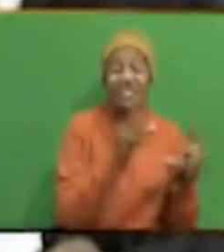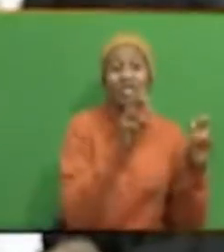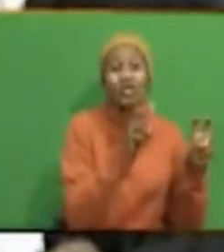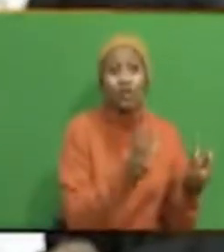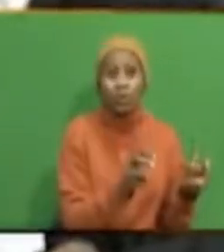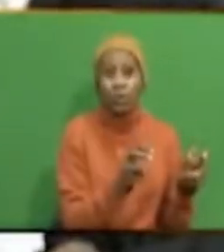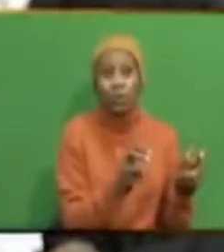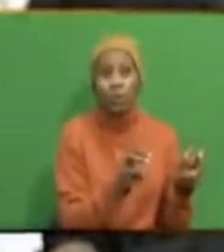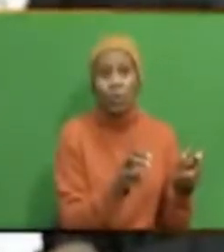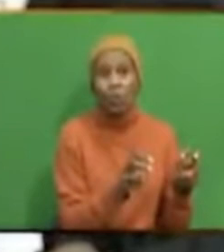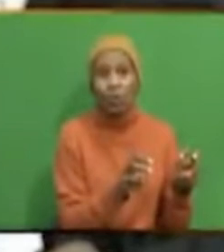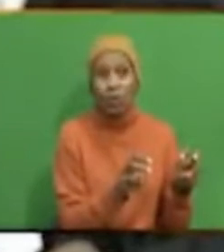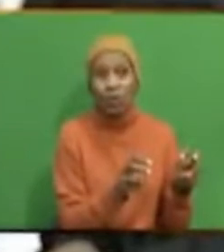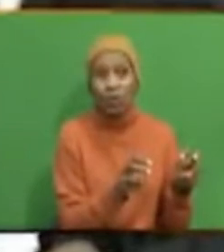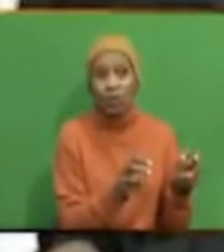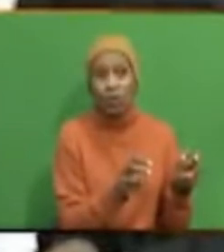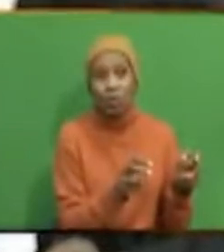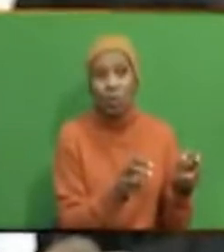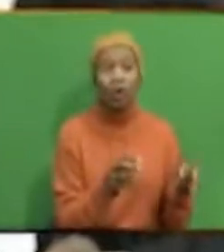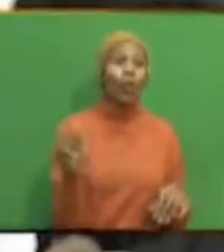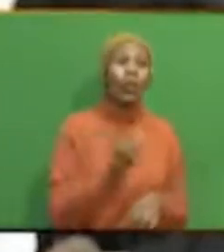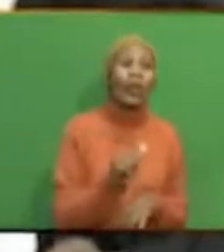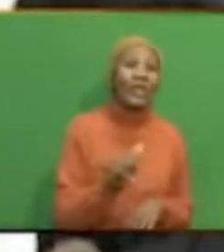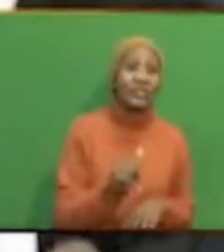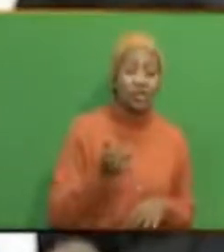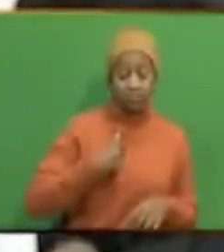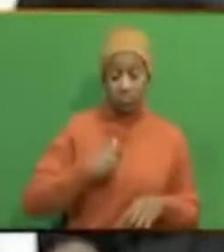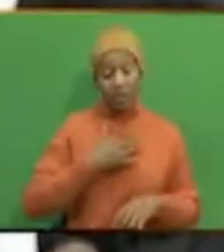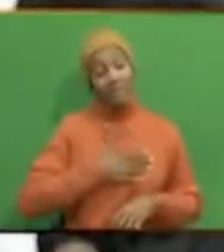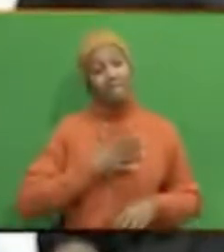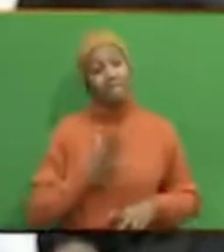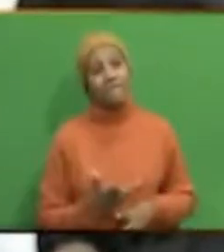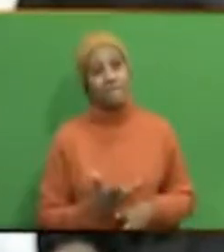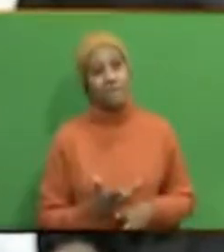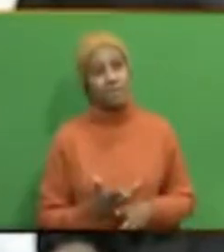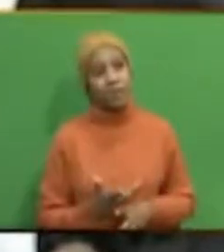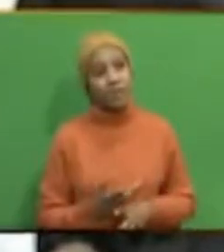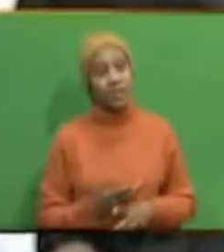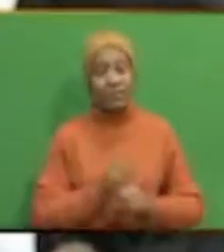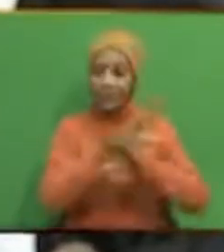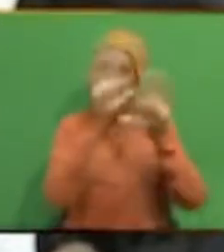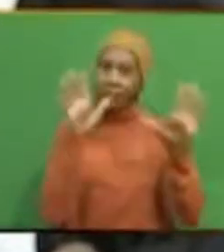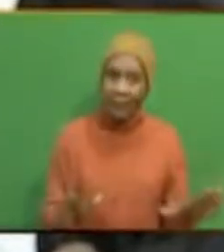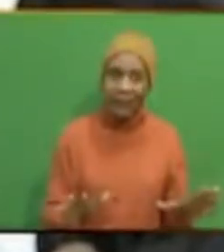legal issue, this legal lacuna, which, in our view, it is ethically